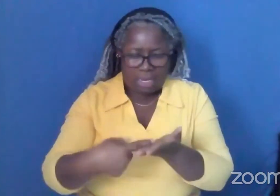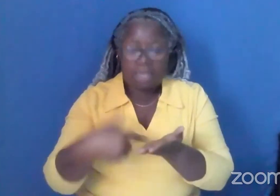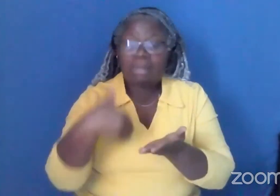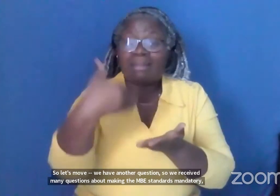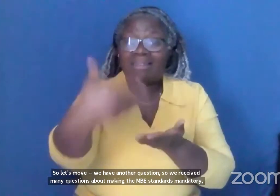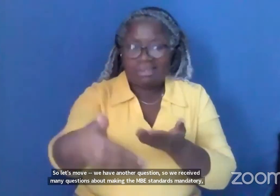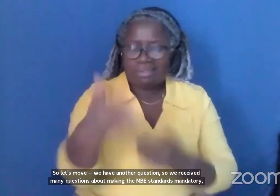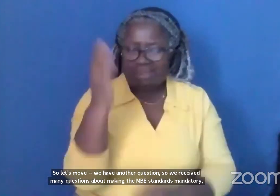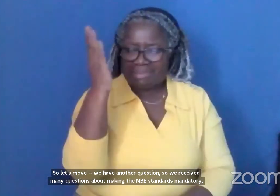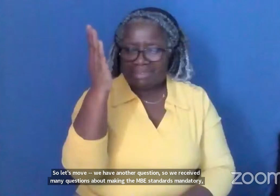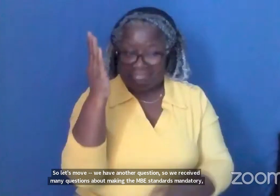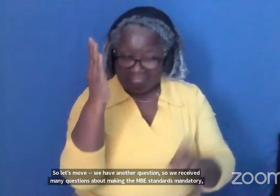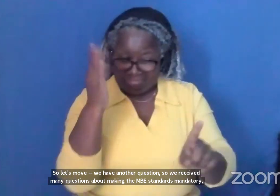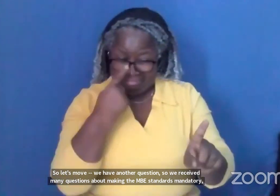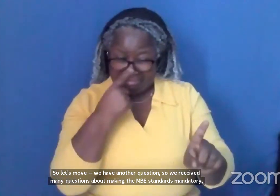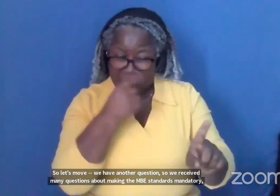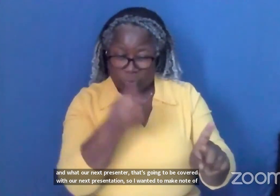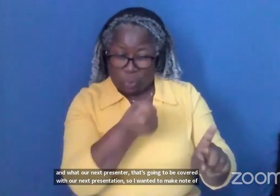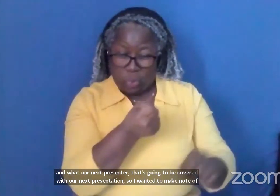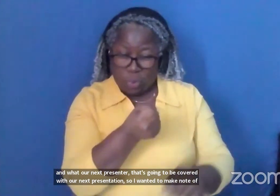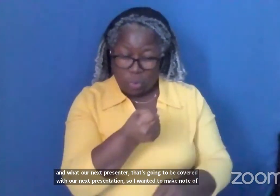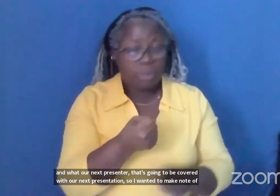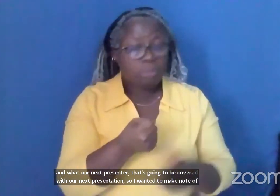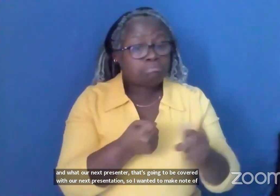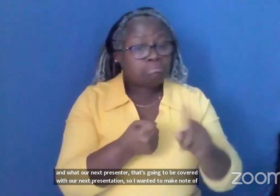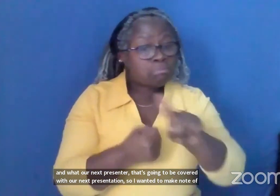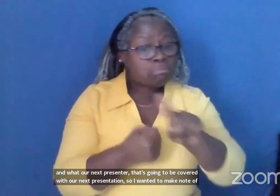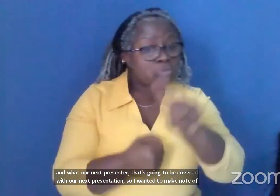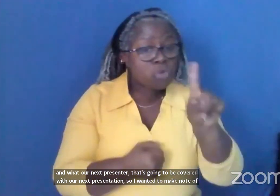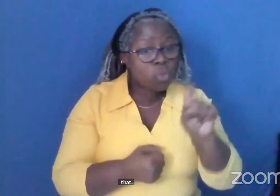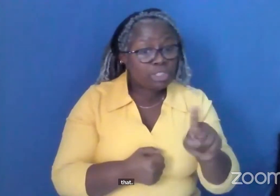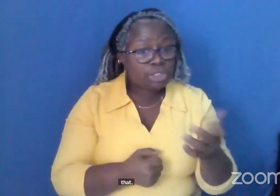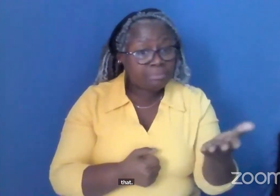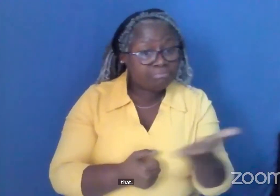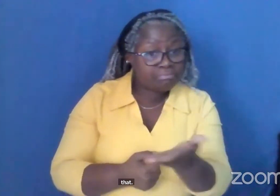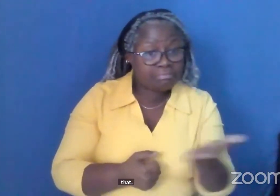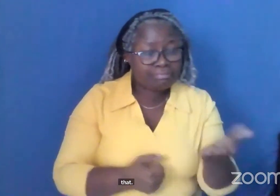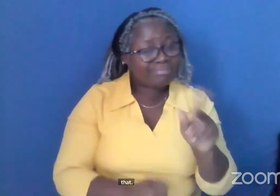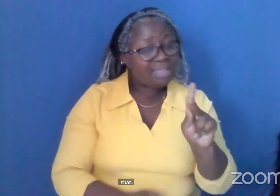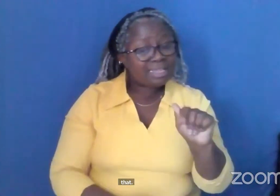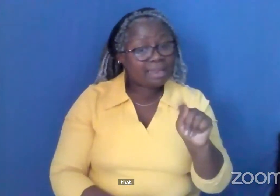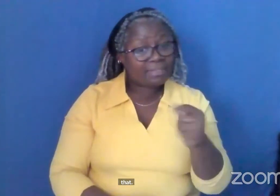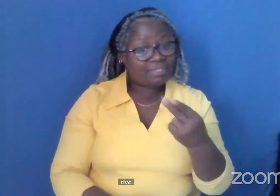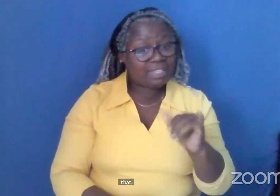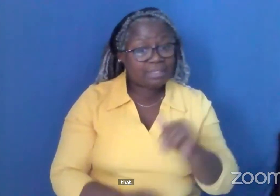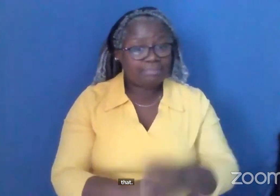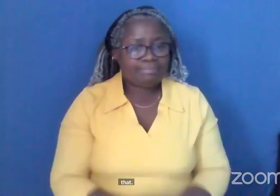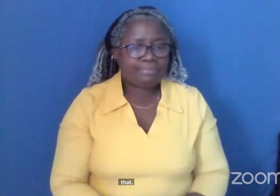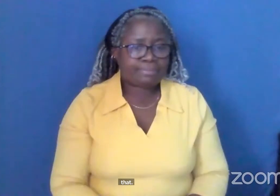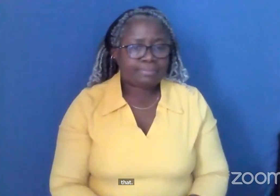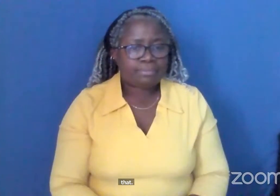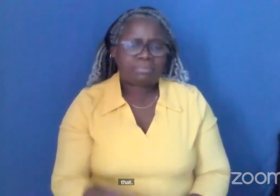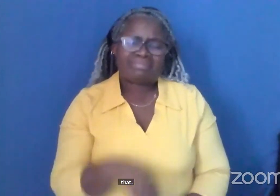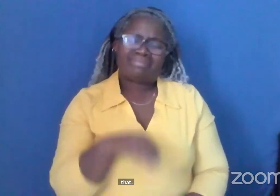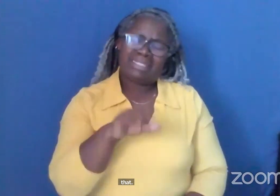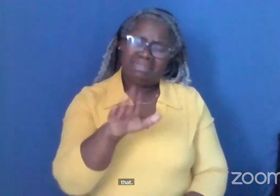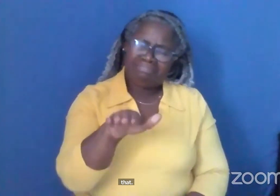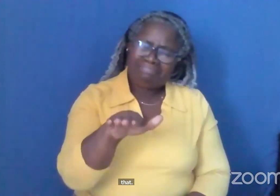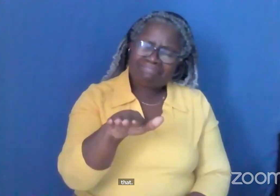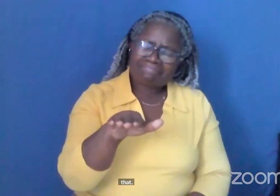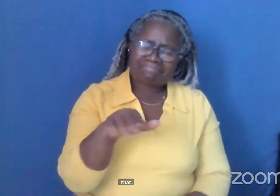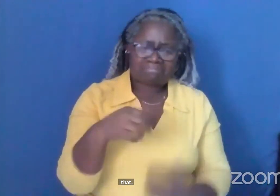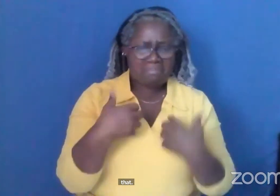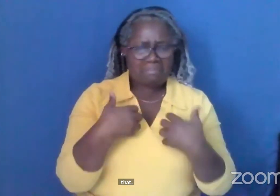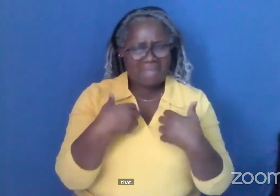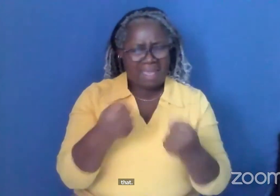question too for Kathy. Kathy, the question for you is, should the health software support third parties